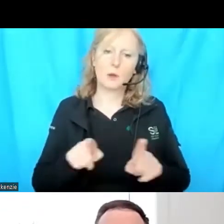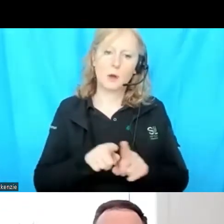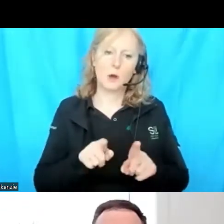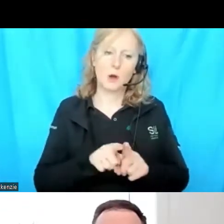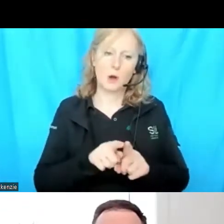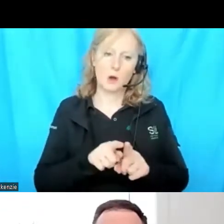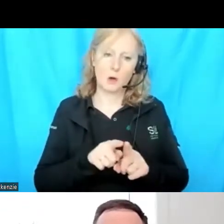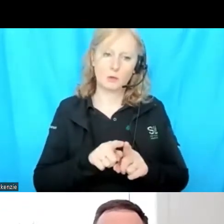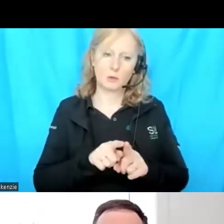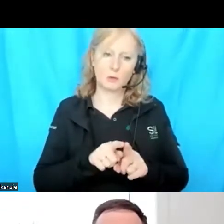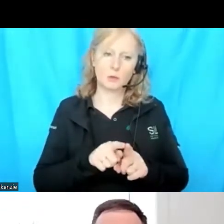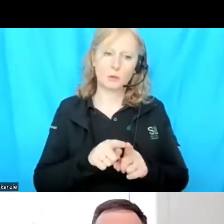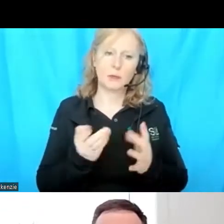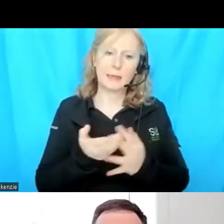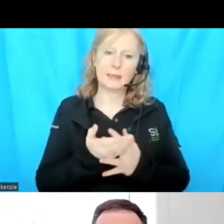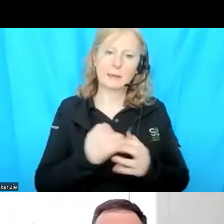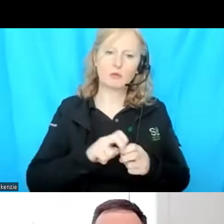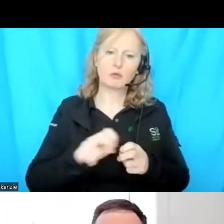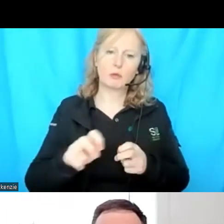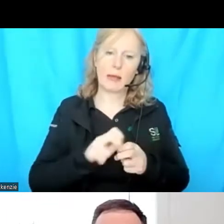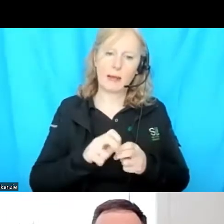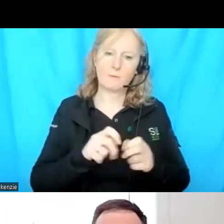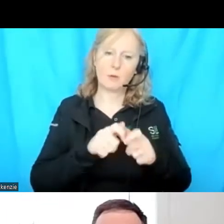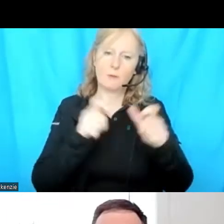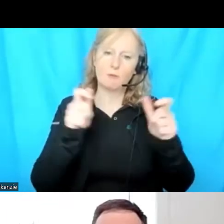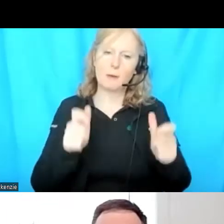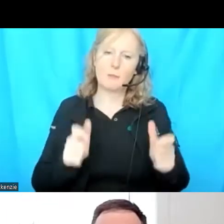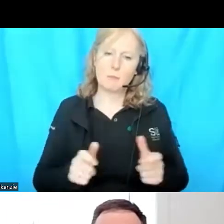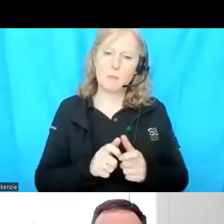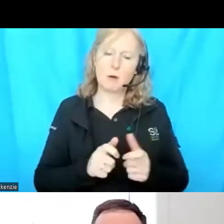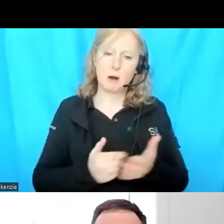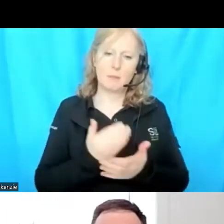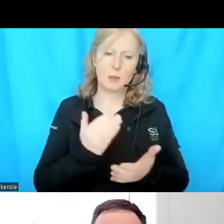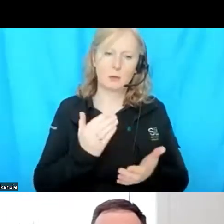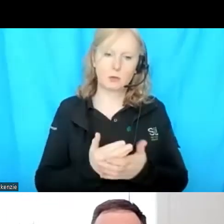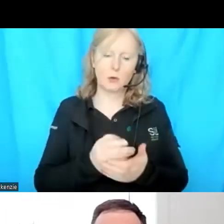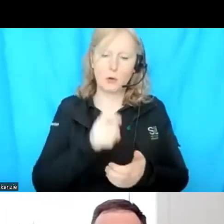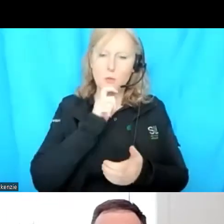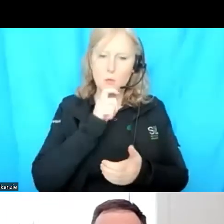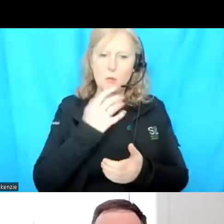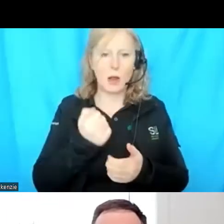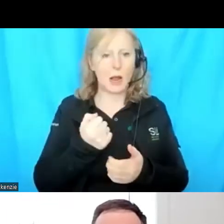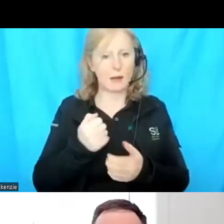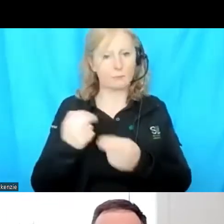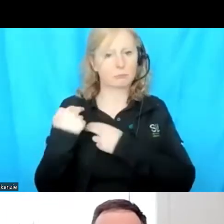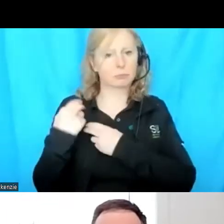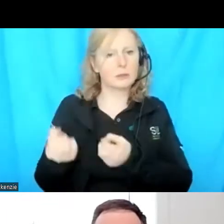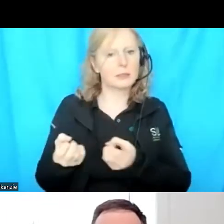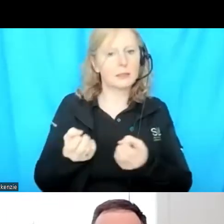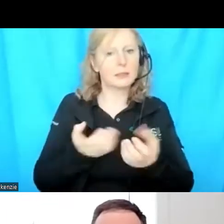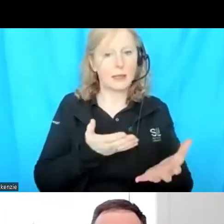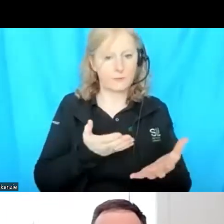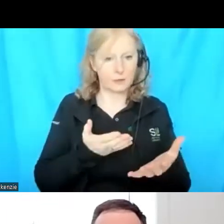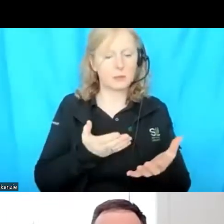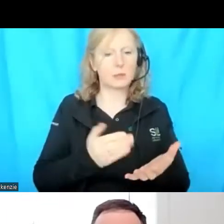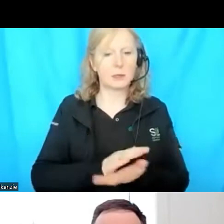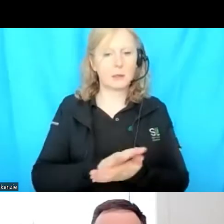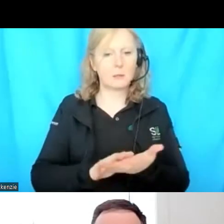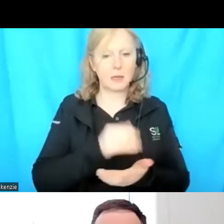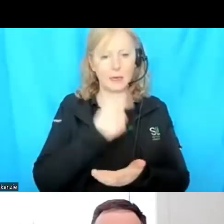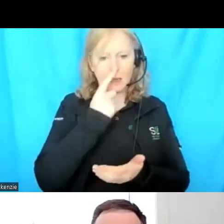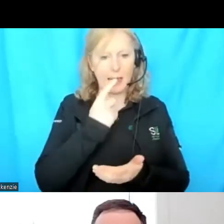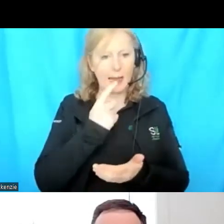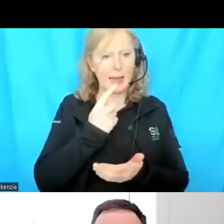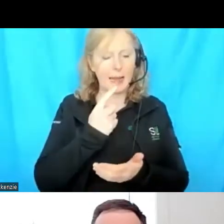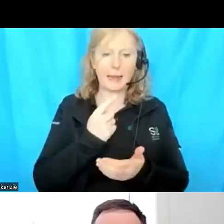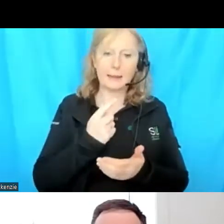accessible travel framework is about ensuring everyone involved in delivering transport services can help enable disabled people to